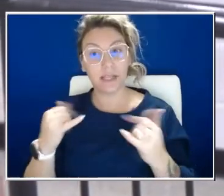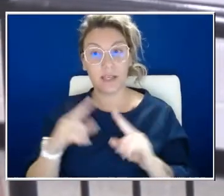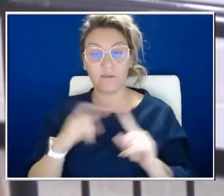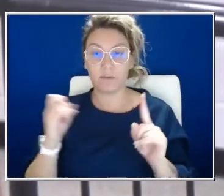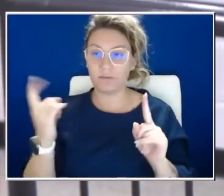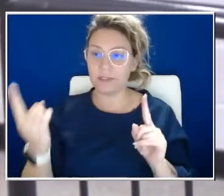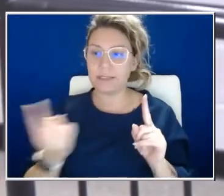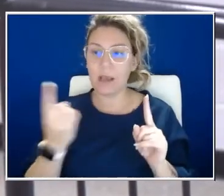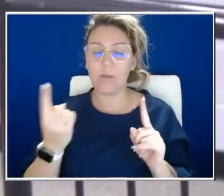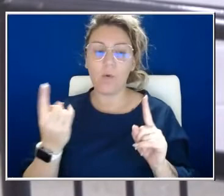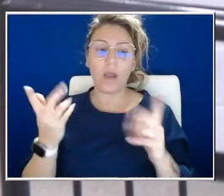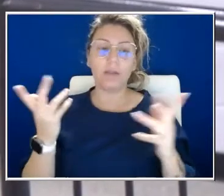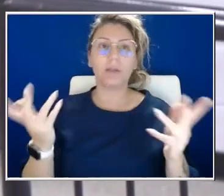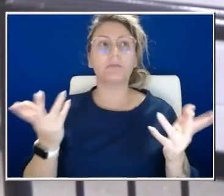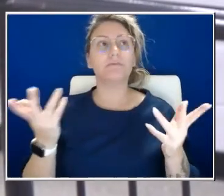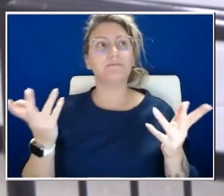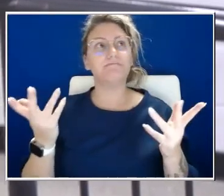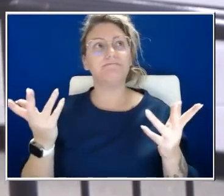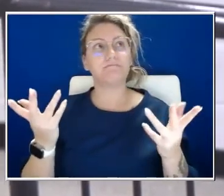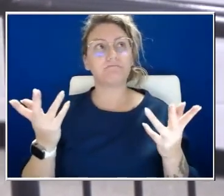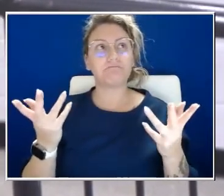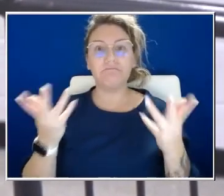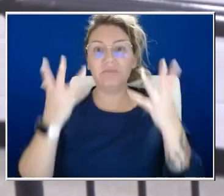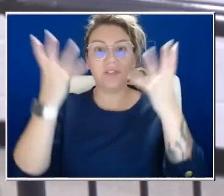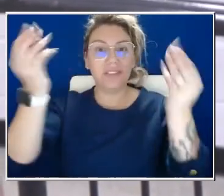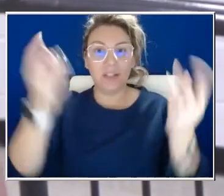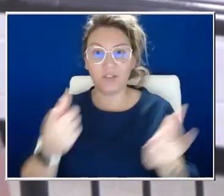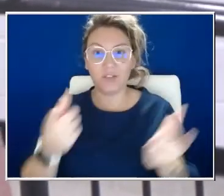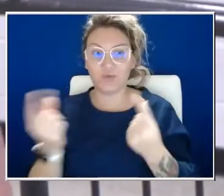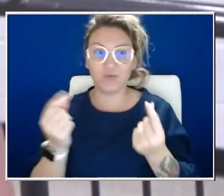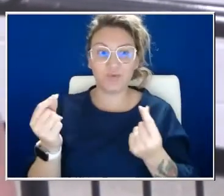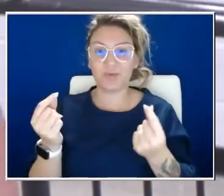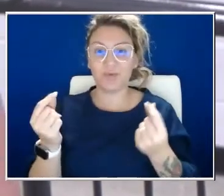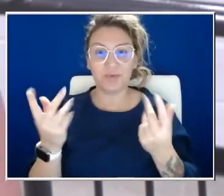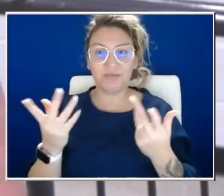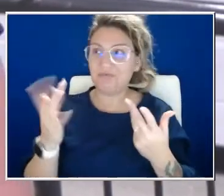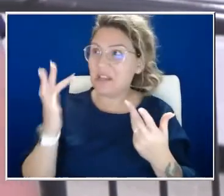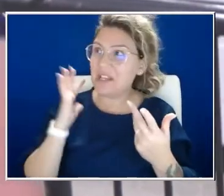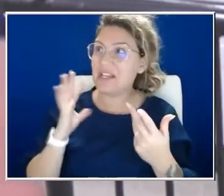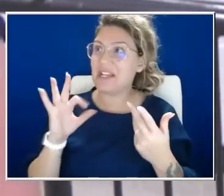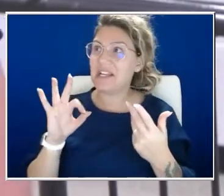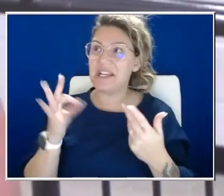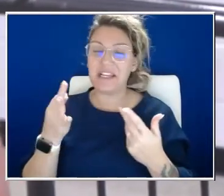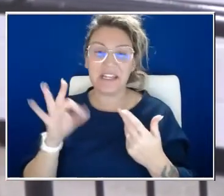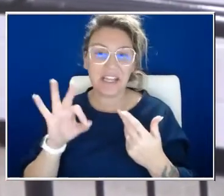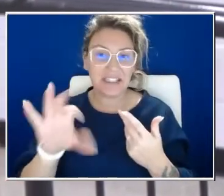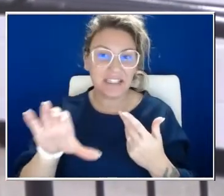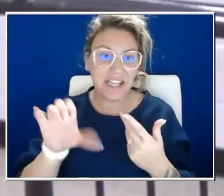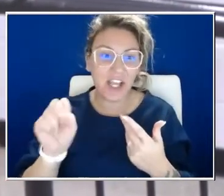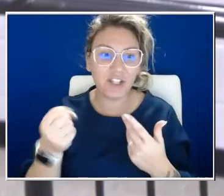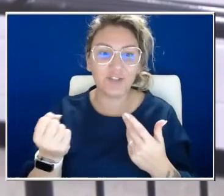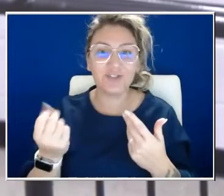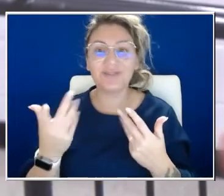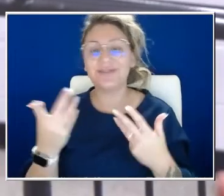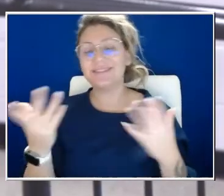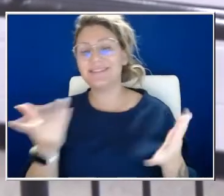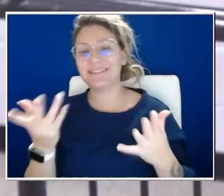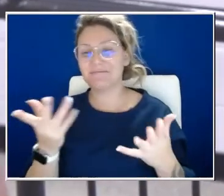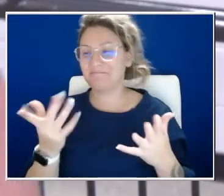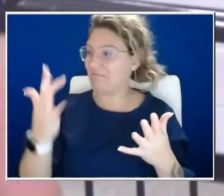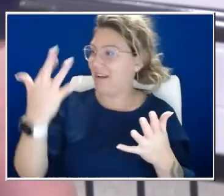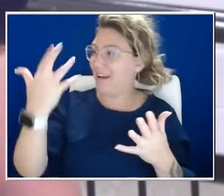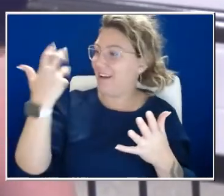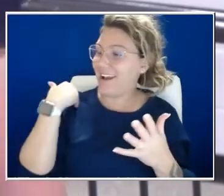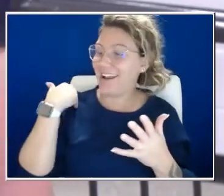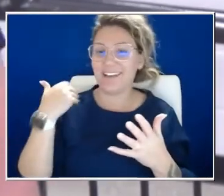who was out doing this back in the 1900s, sometime back then, it